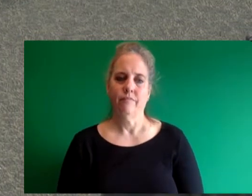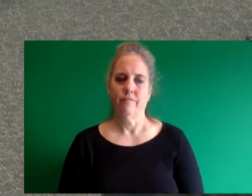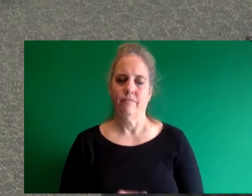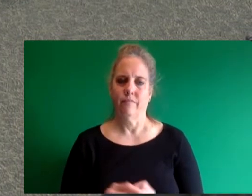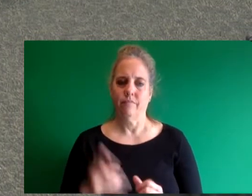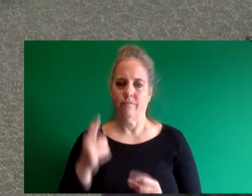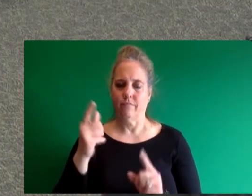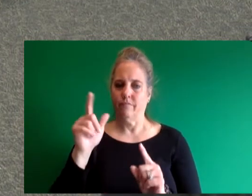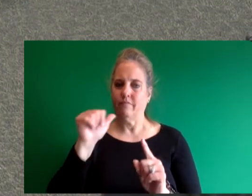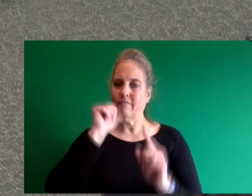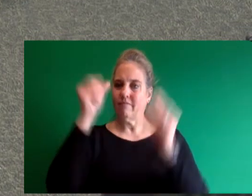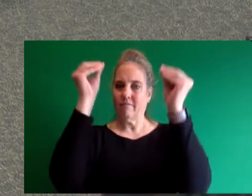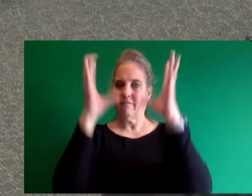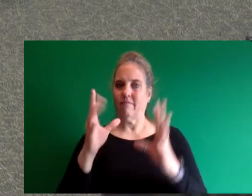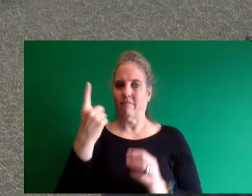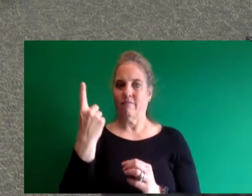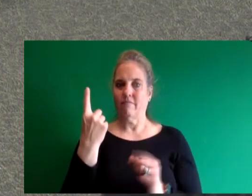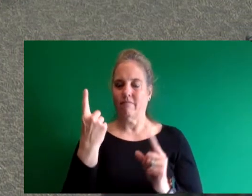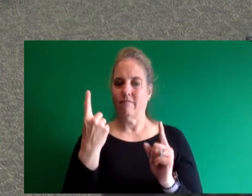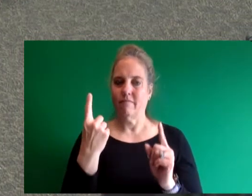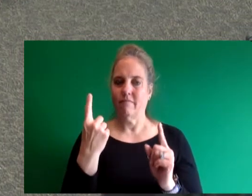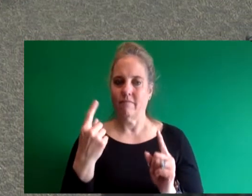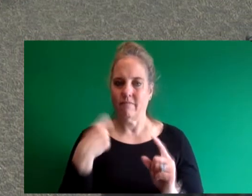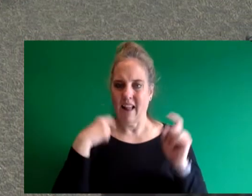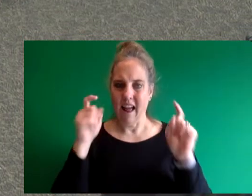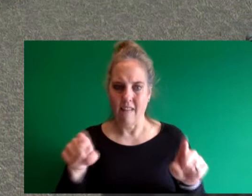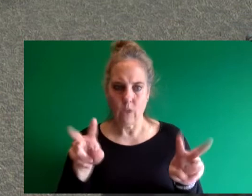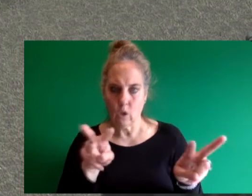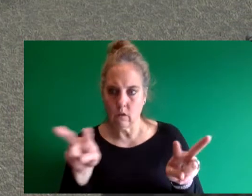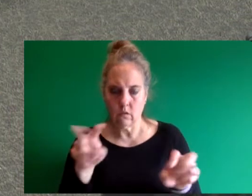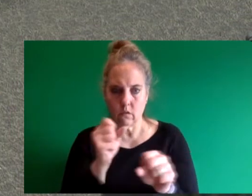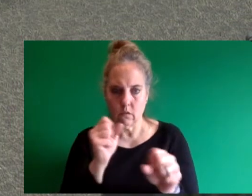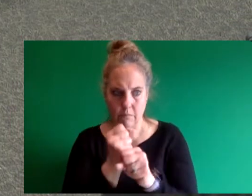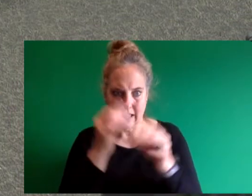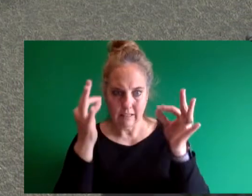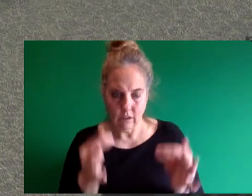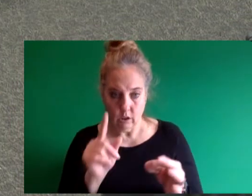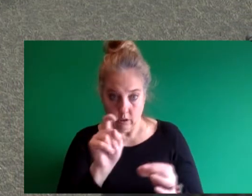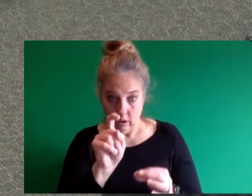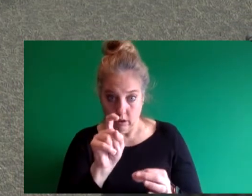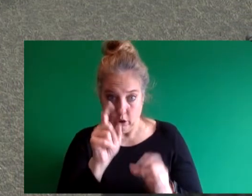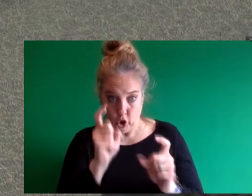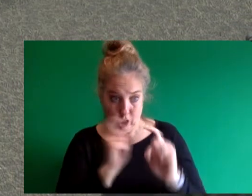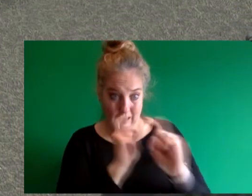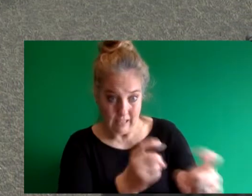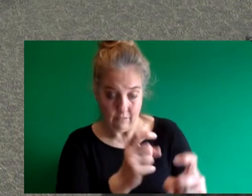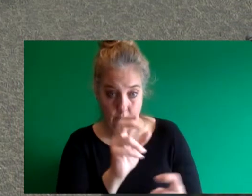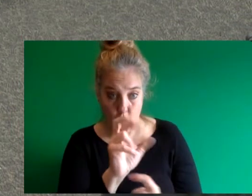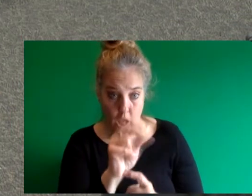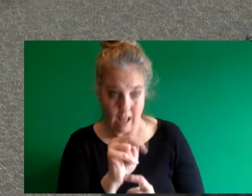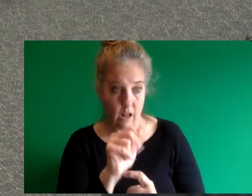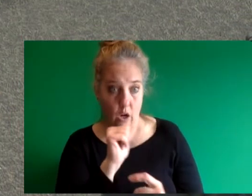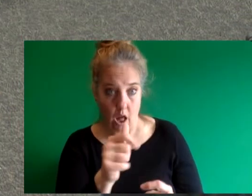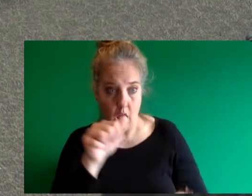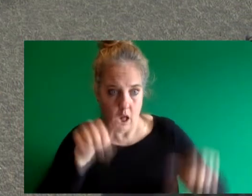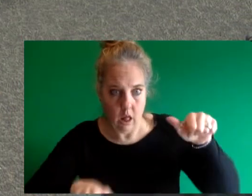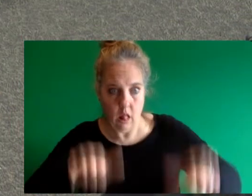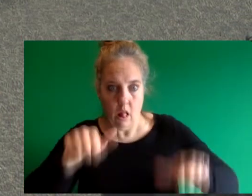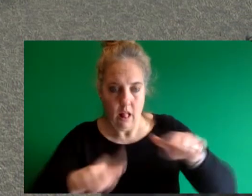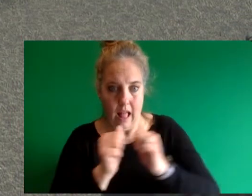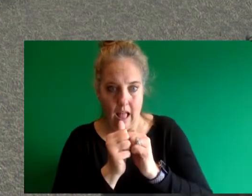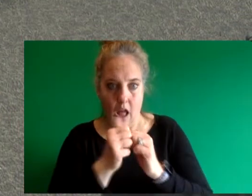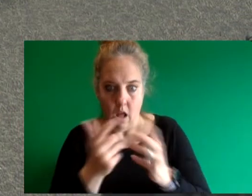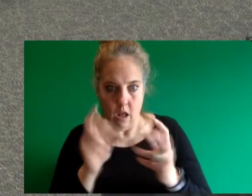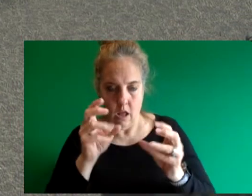life-saving, you know, intervention using Narcan. That's not an easy thing to do, to store that much Narcan and be able to administer it correctly in an